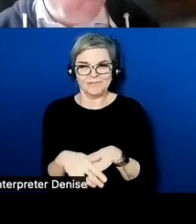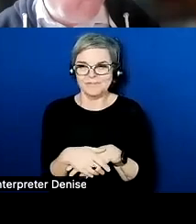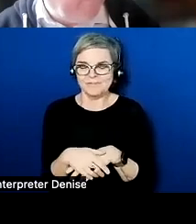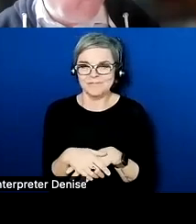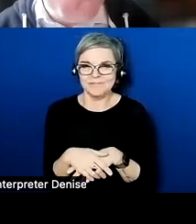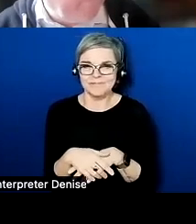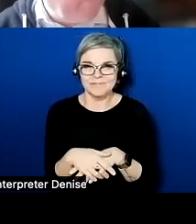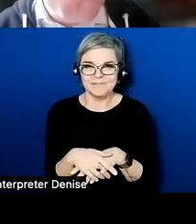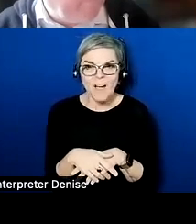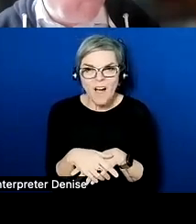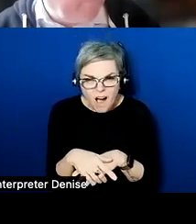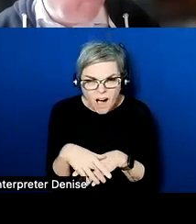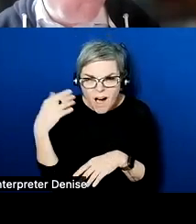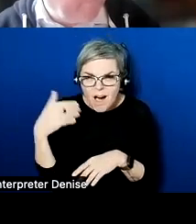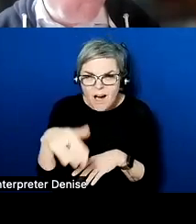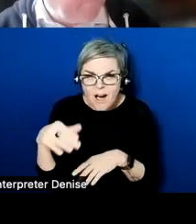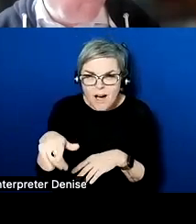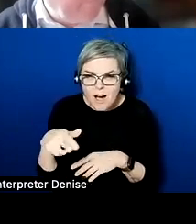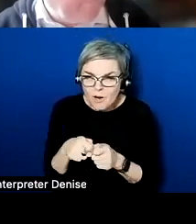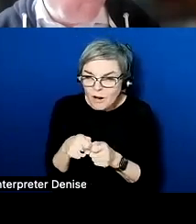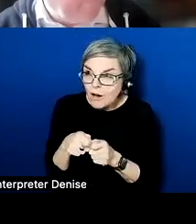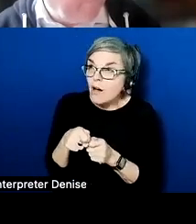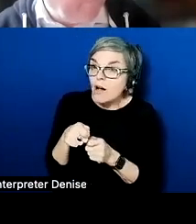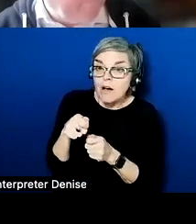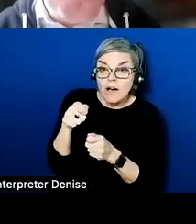Wow! How high have you got it?